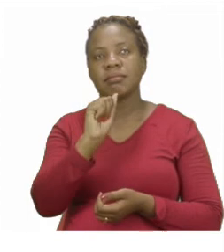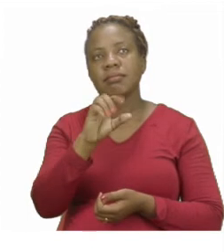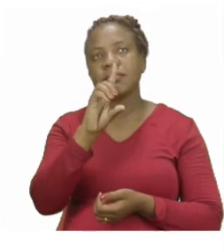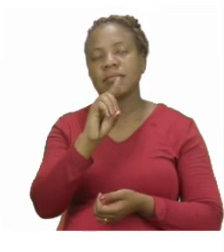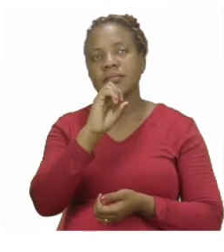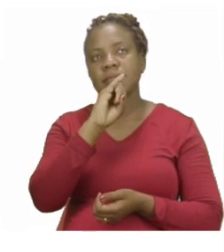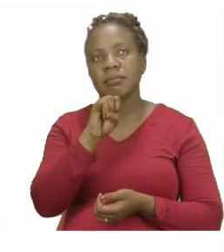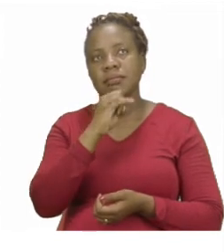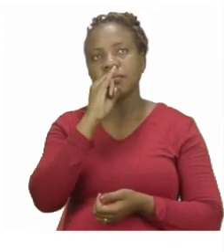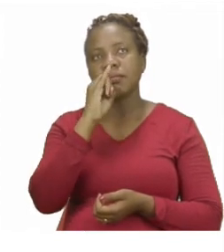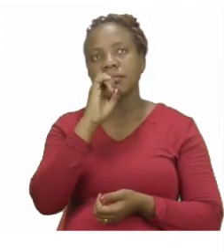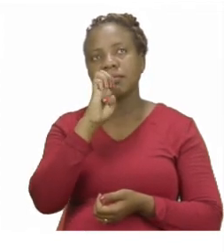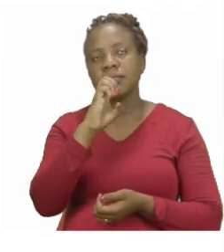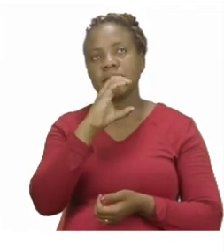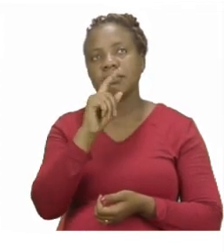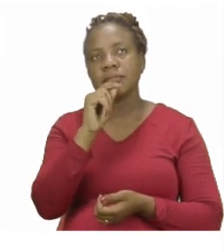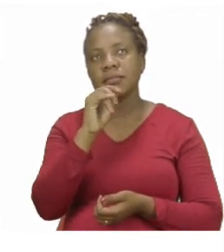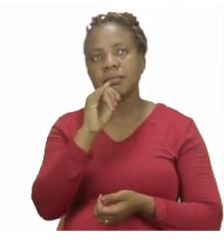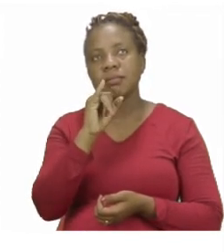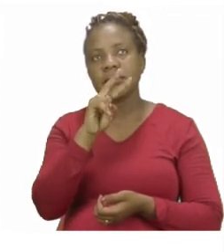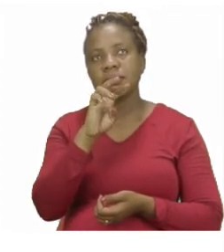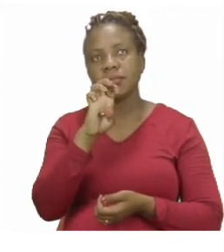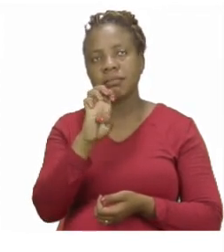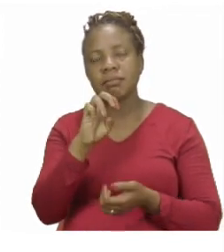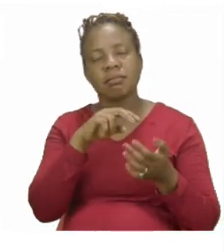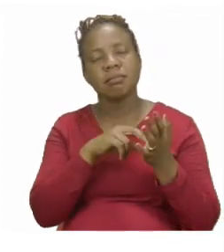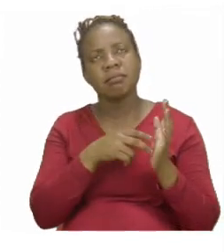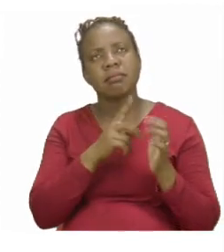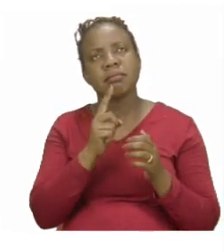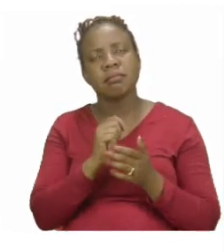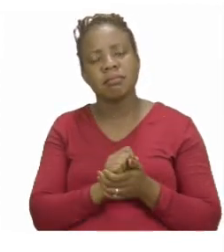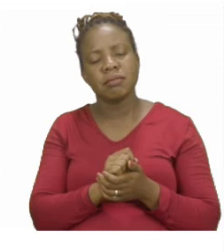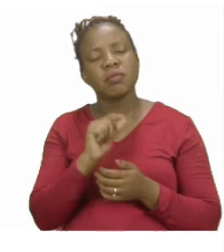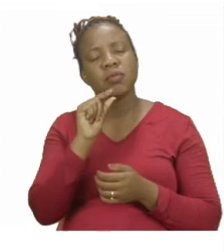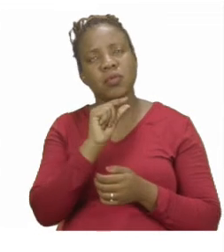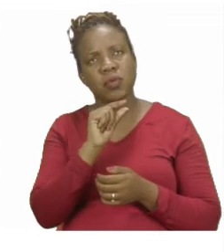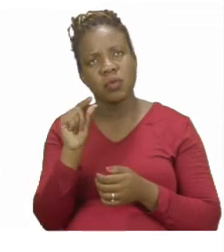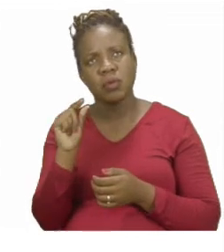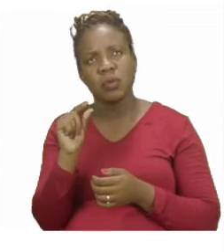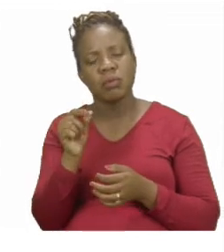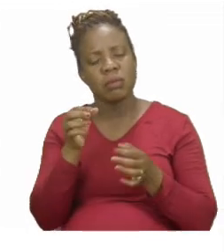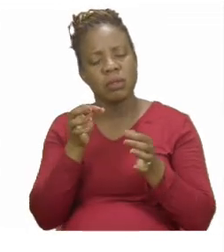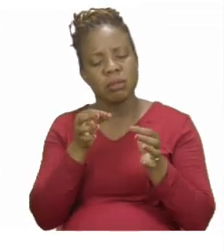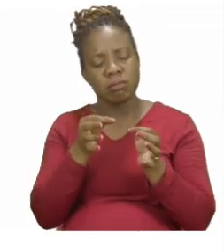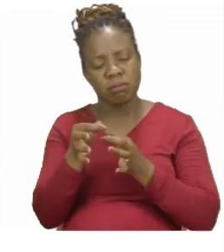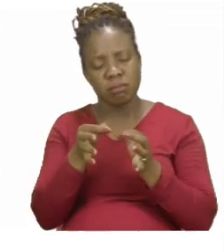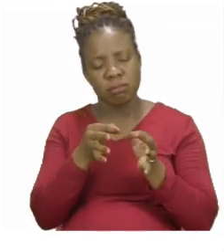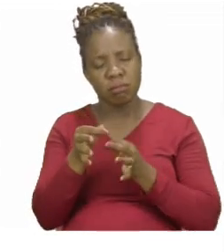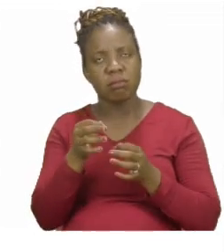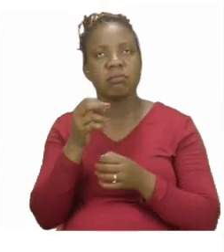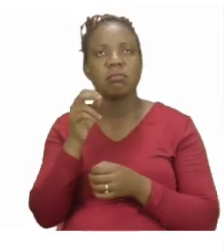adjectives. It says there, an adjective is a word that describes a